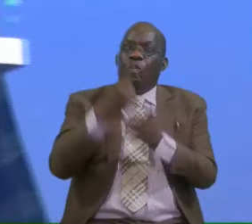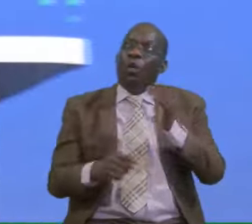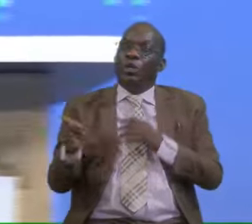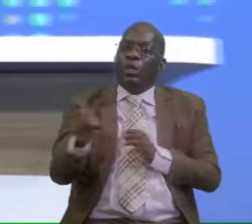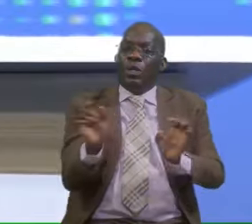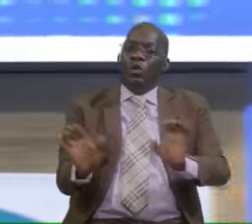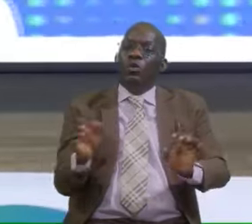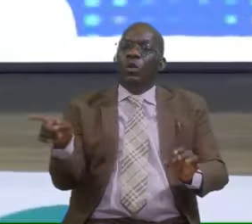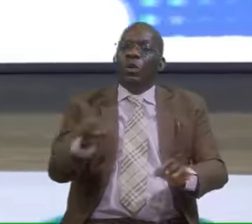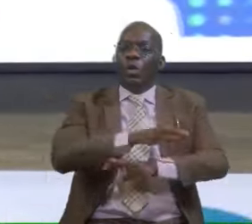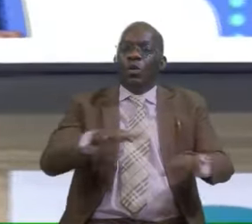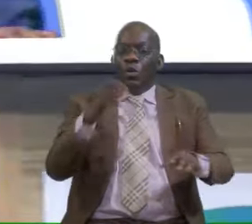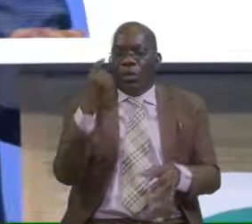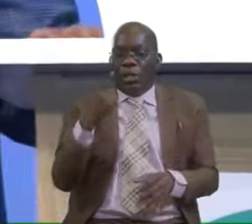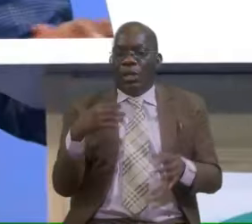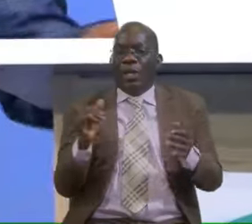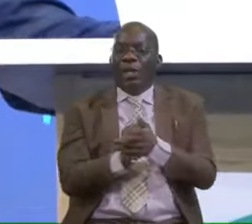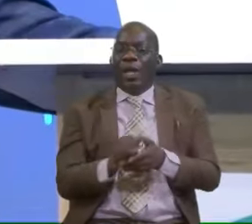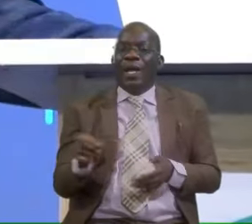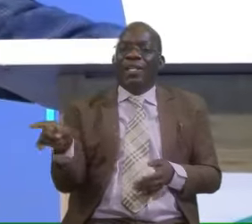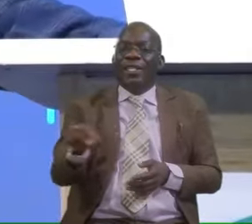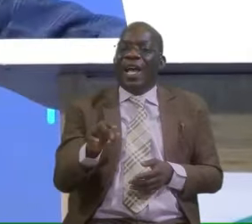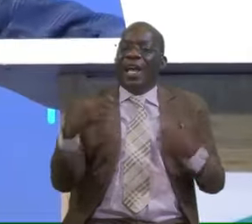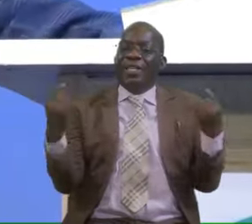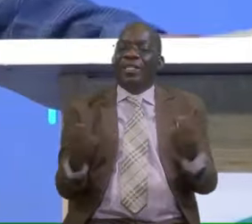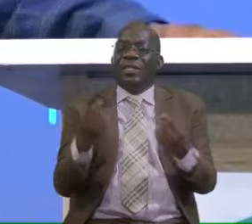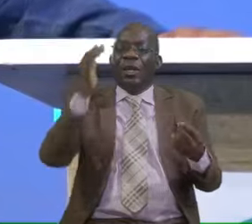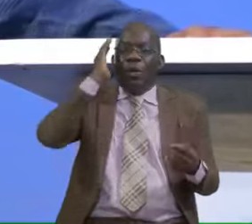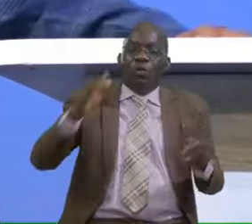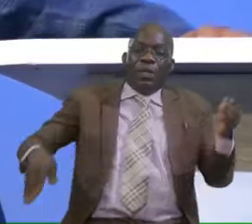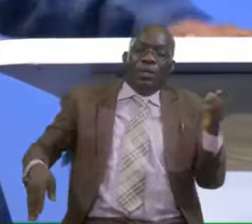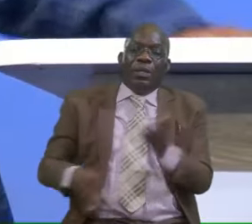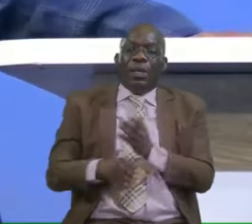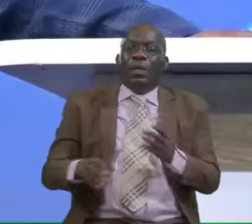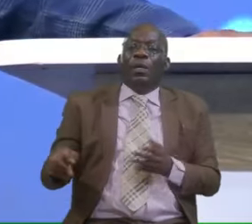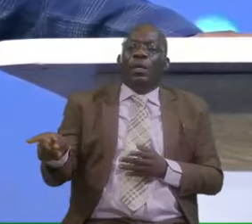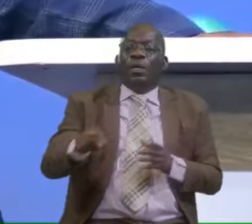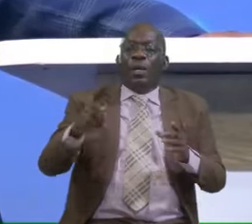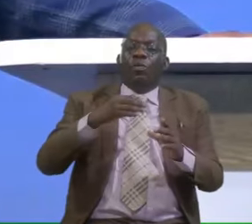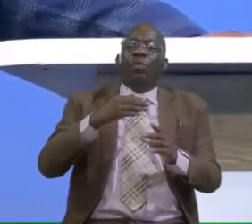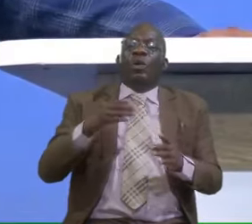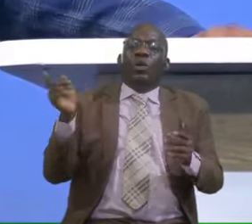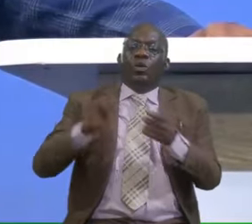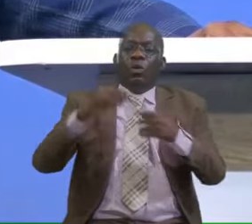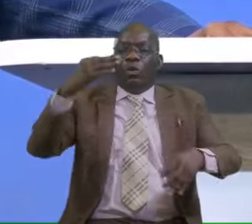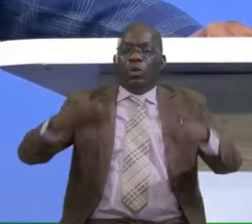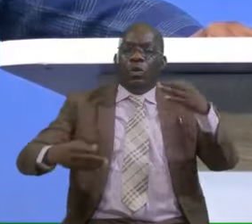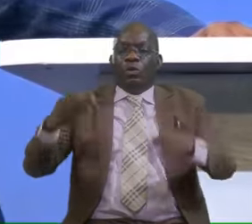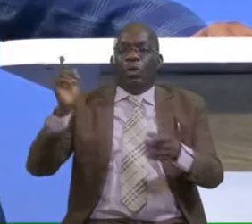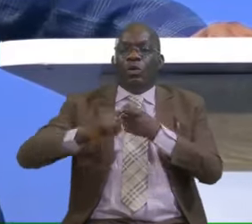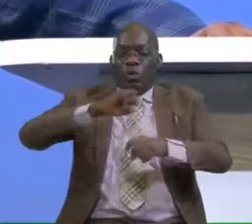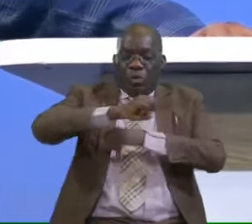know that their sin will drag them into judgment, into